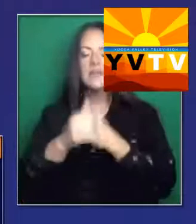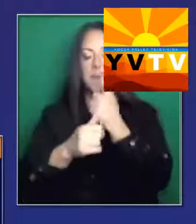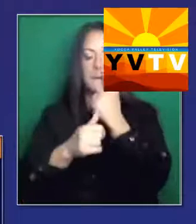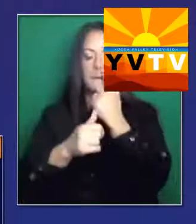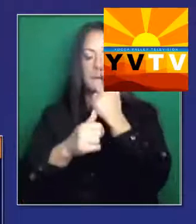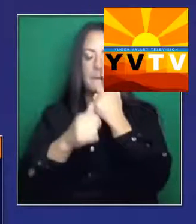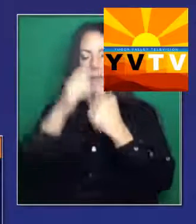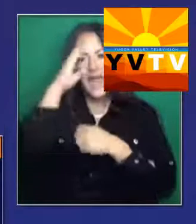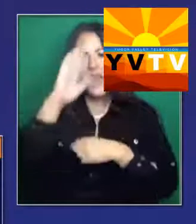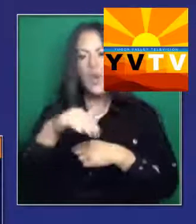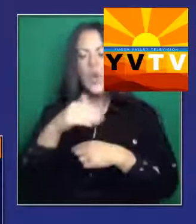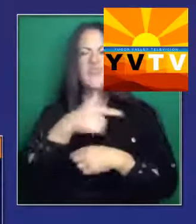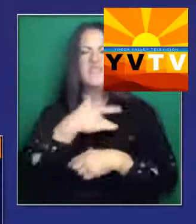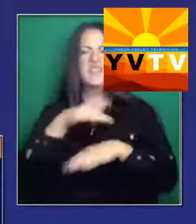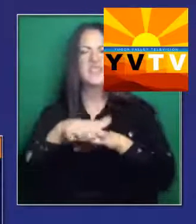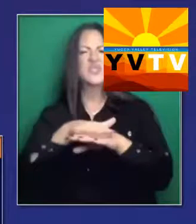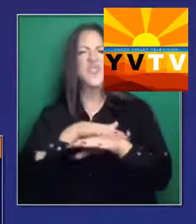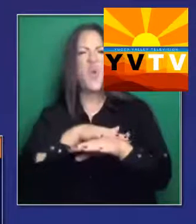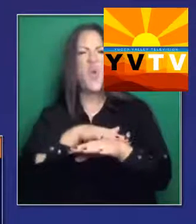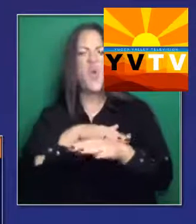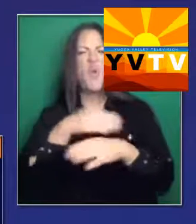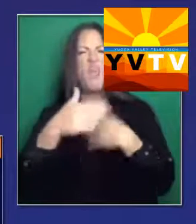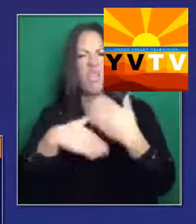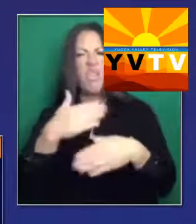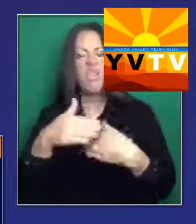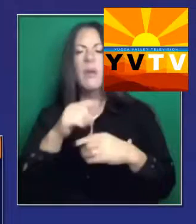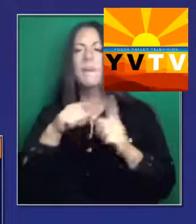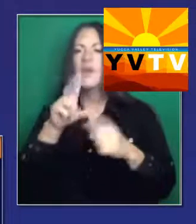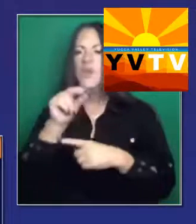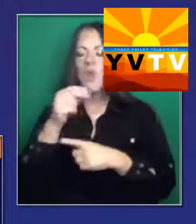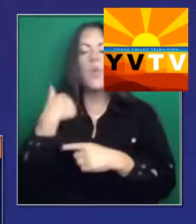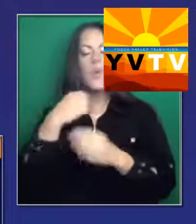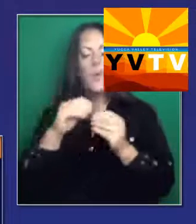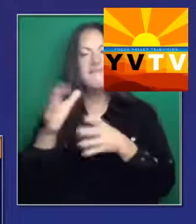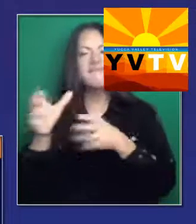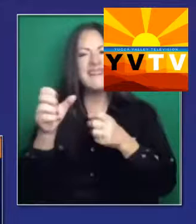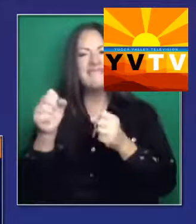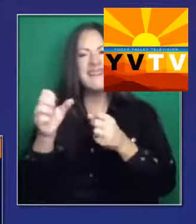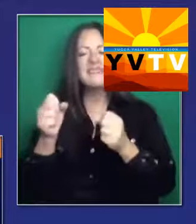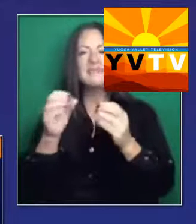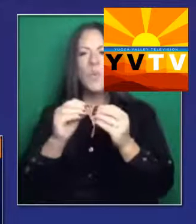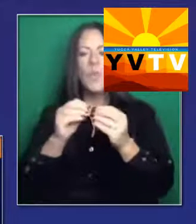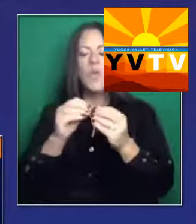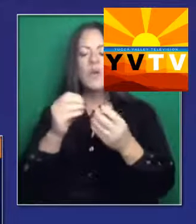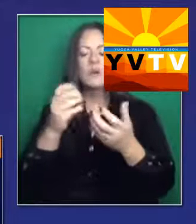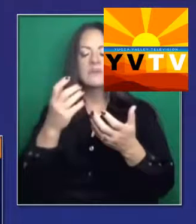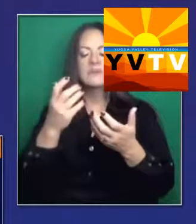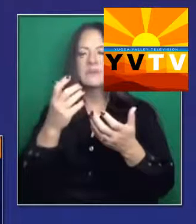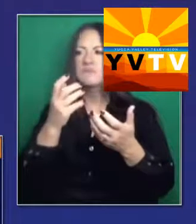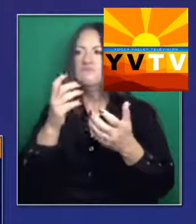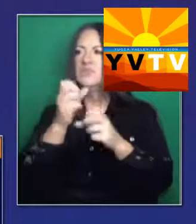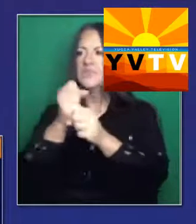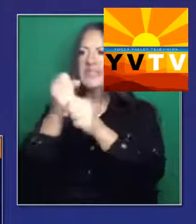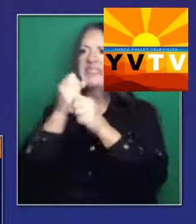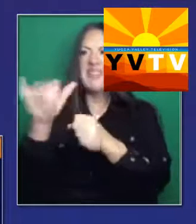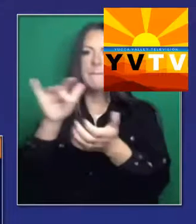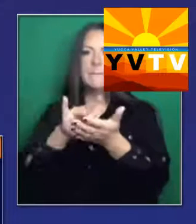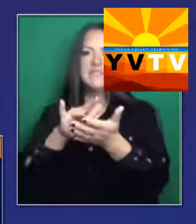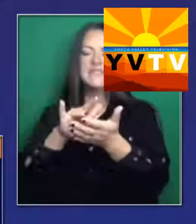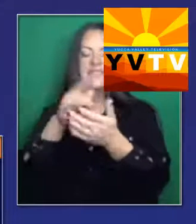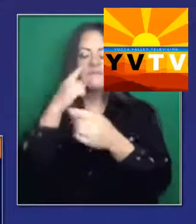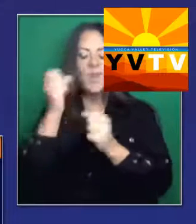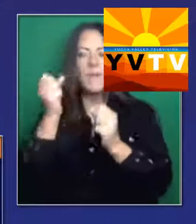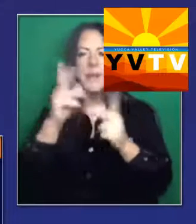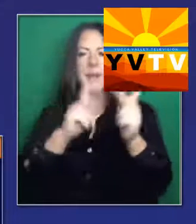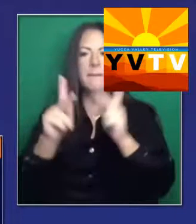see 100% of what's received immediately administered in people's arms. And so that's a challenge across this country.